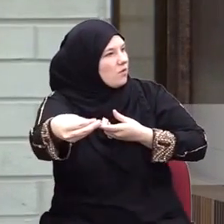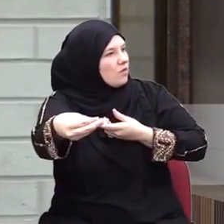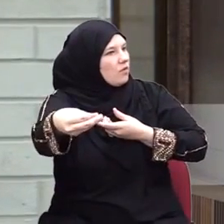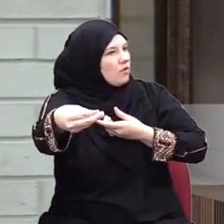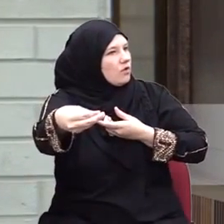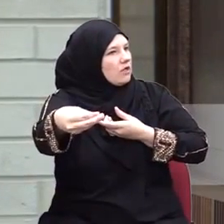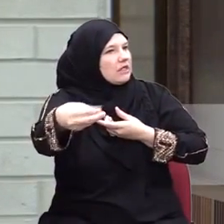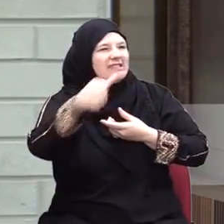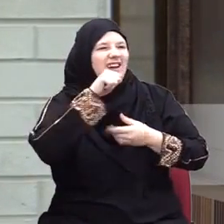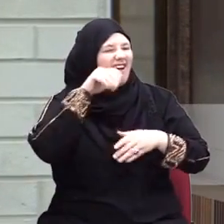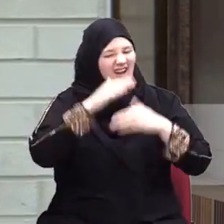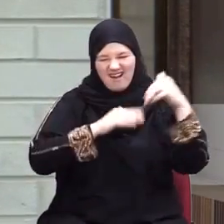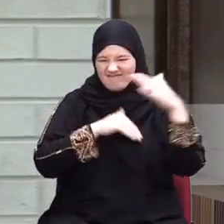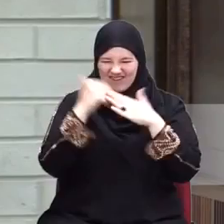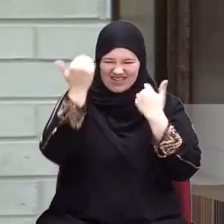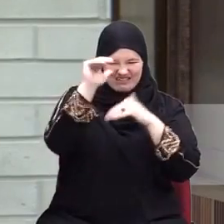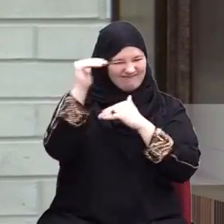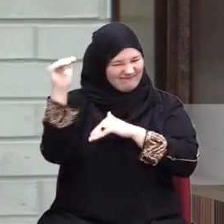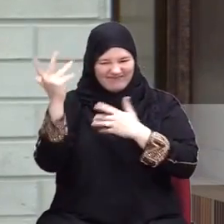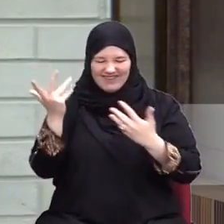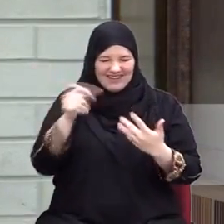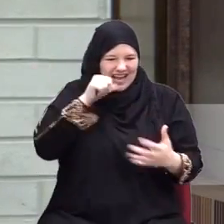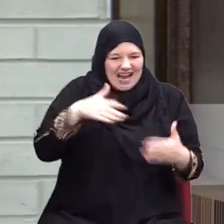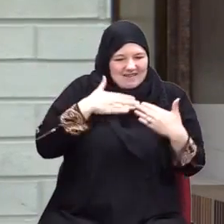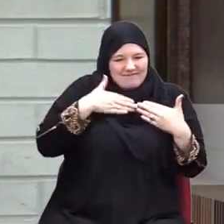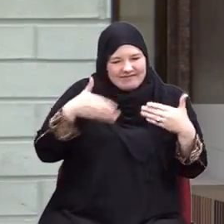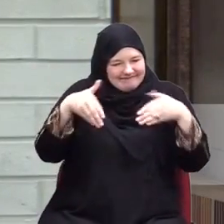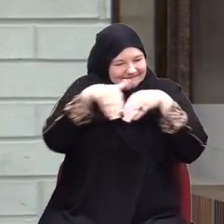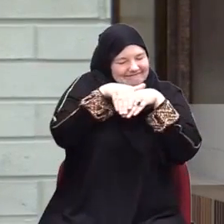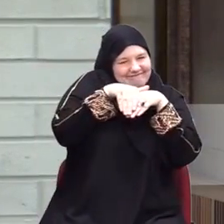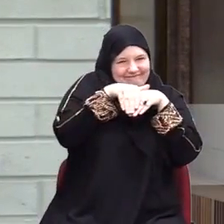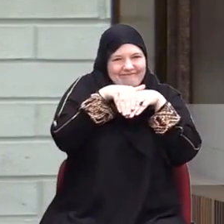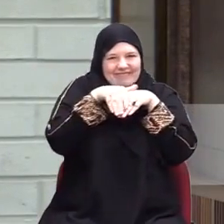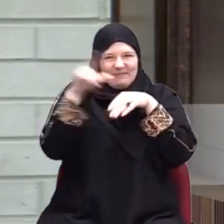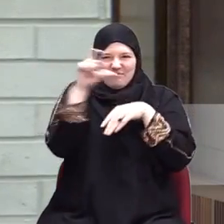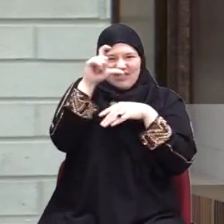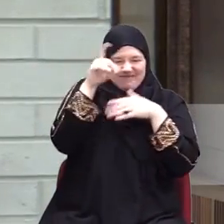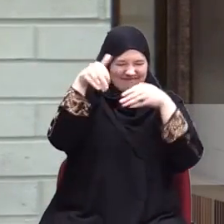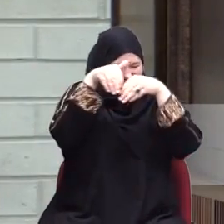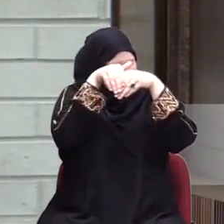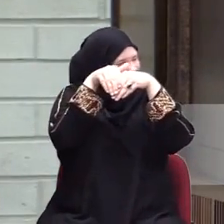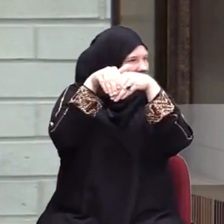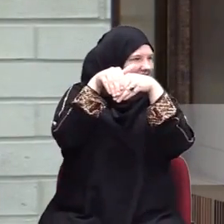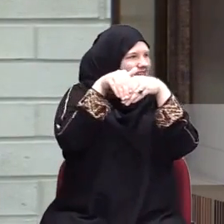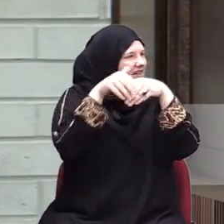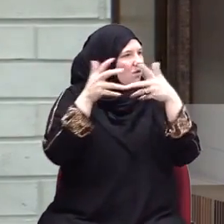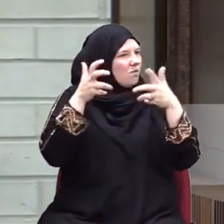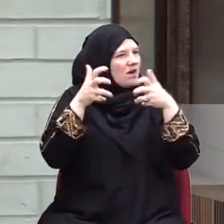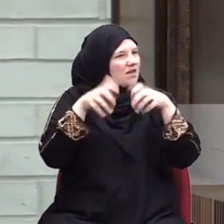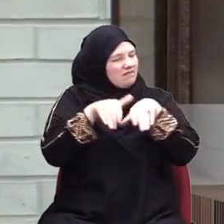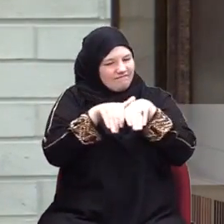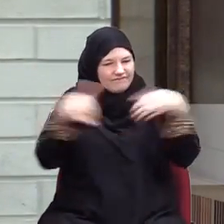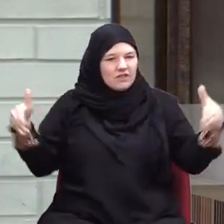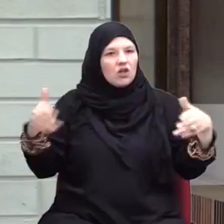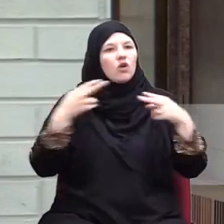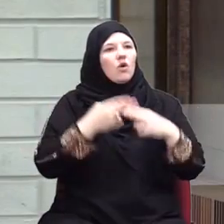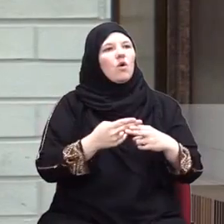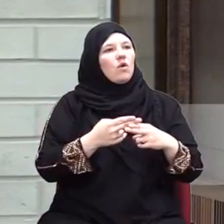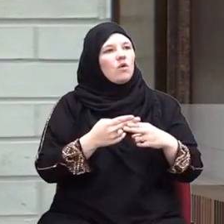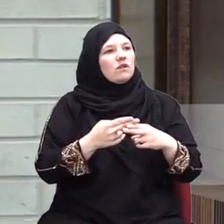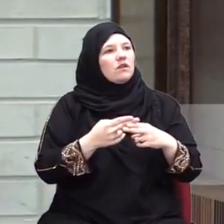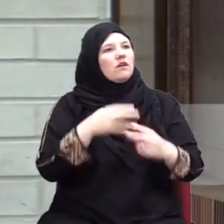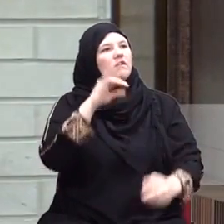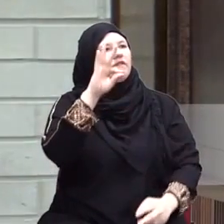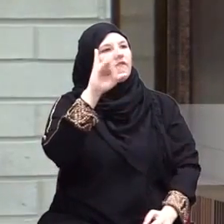not comfortable in it, you're not happy in your own skin as a Muslim, then that is called fisq,